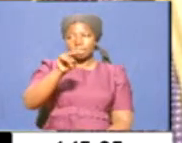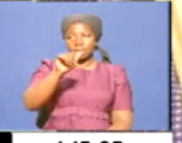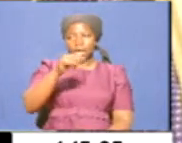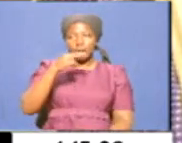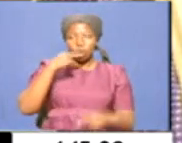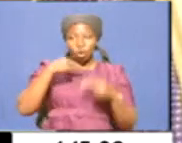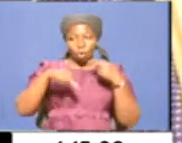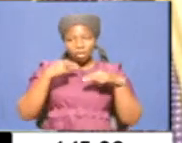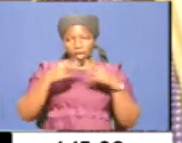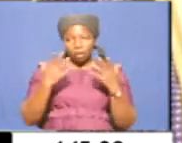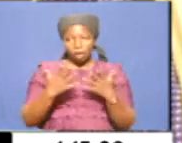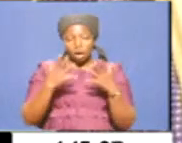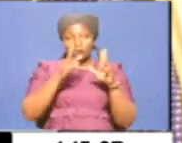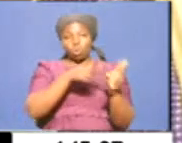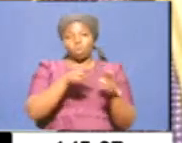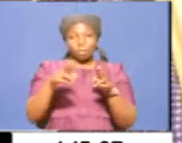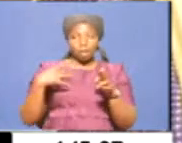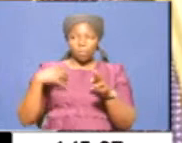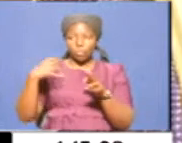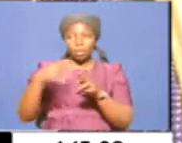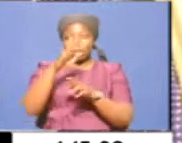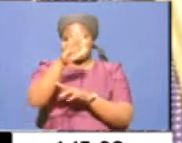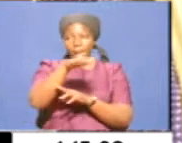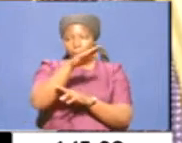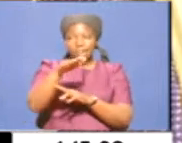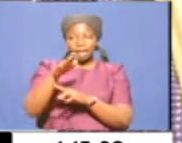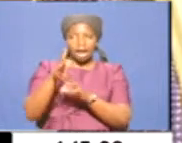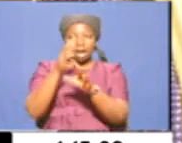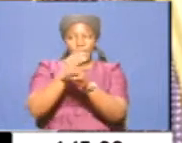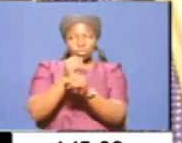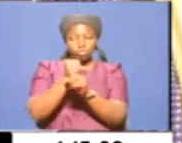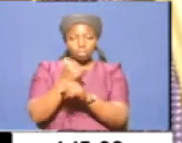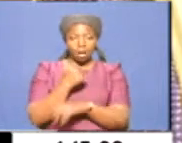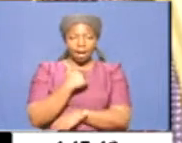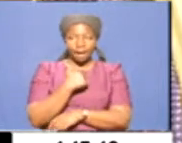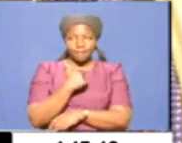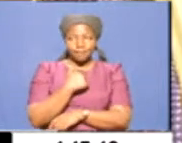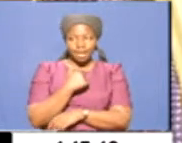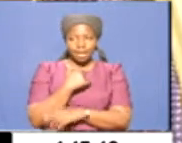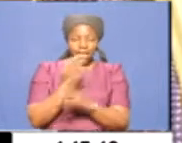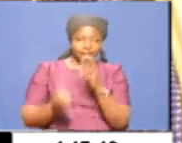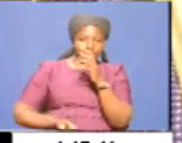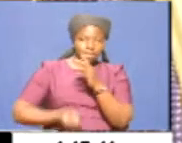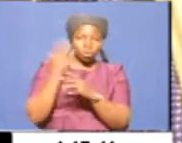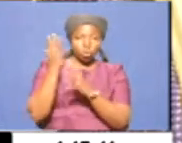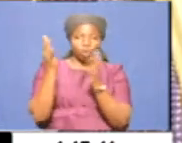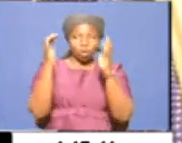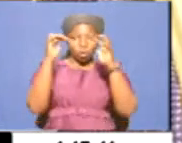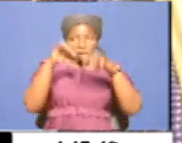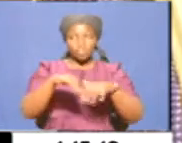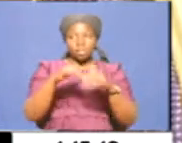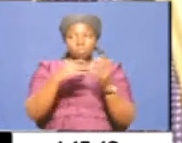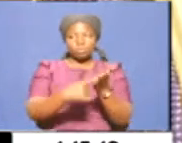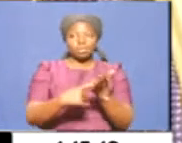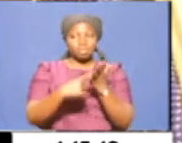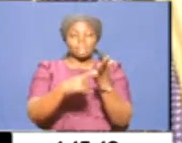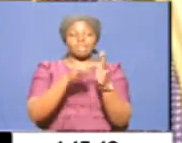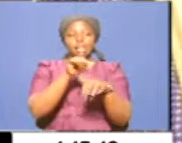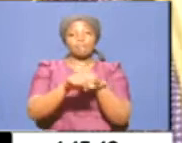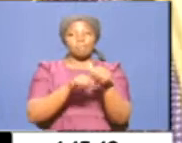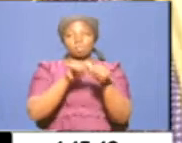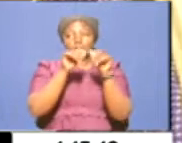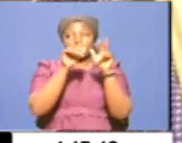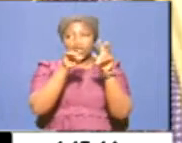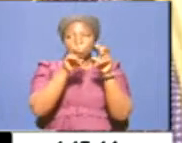Commonwealth Parliamentarians Association is actually holding an inaugural conference to discuss on matters. This is the